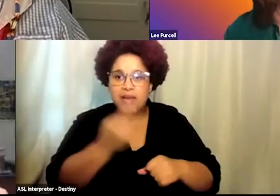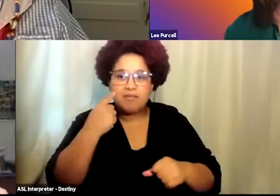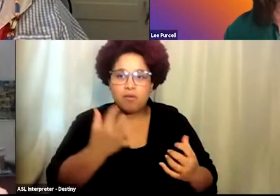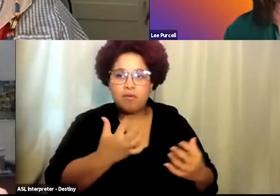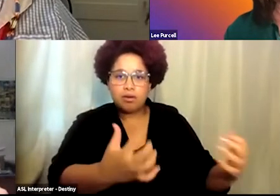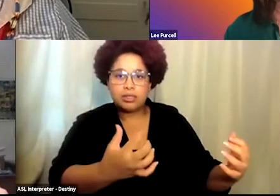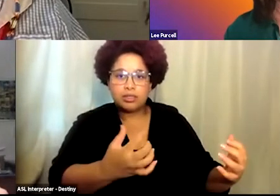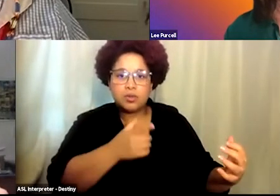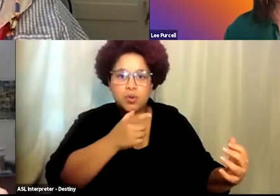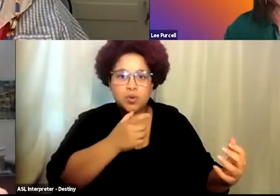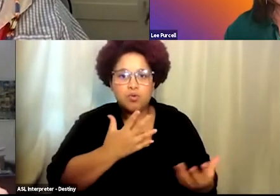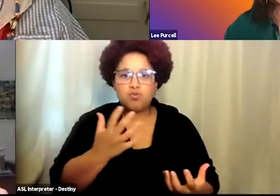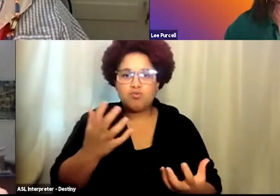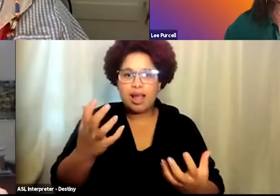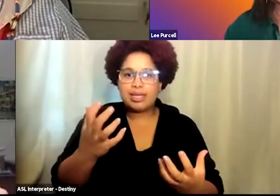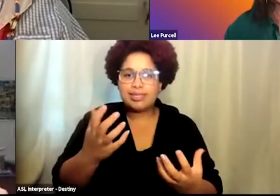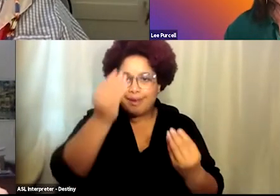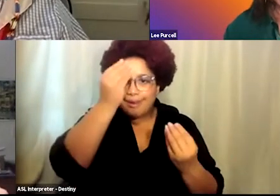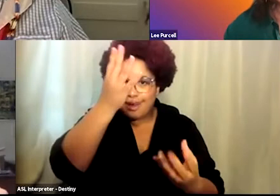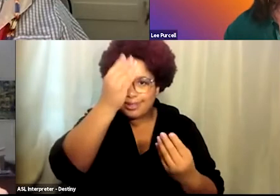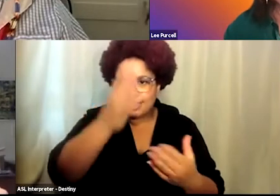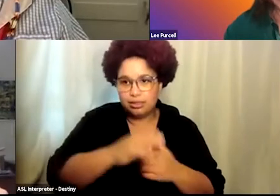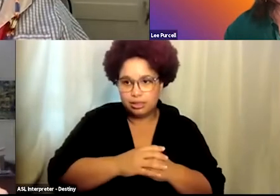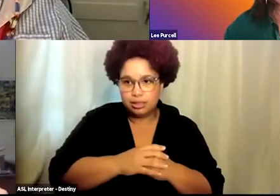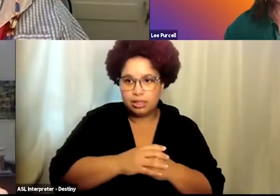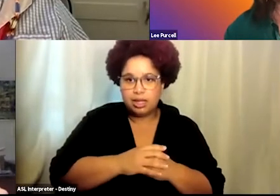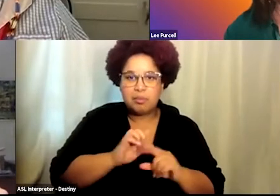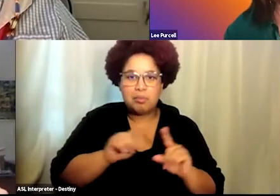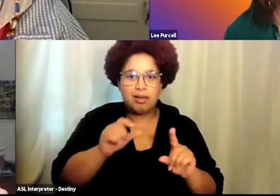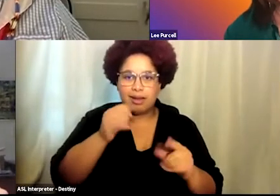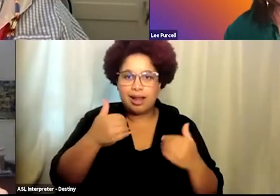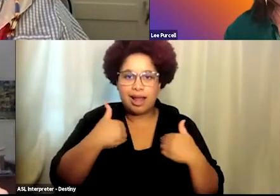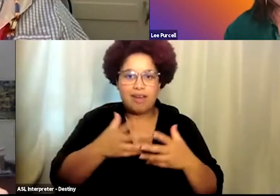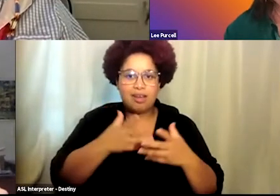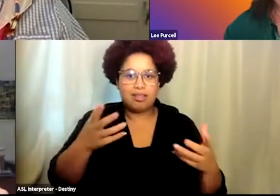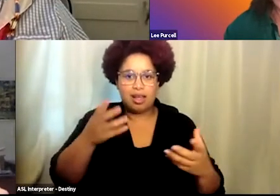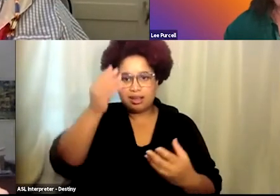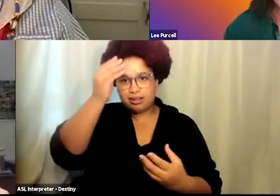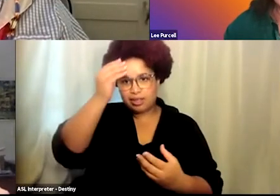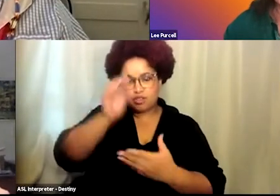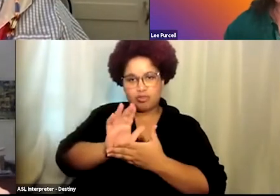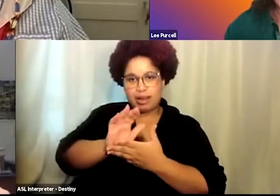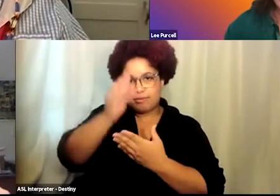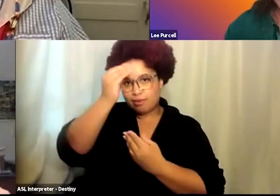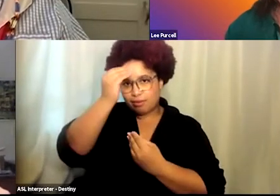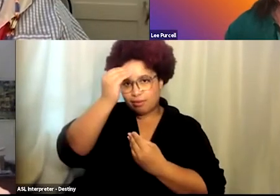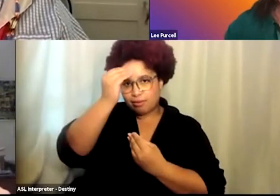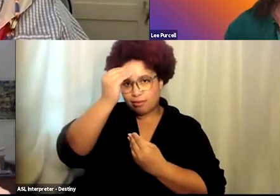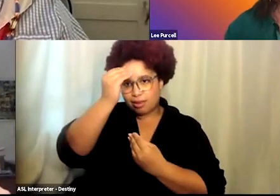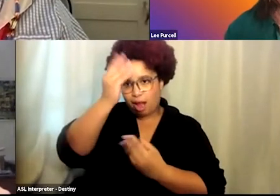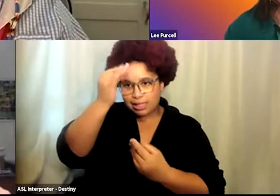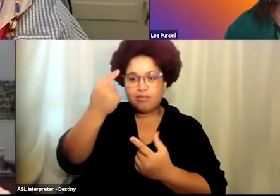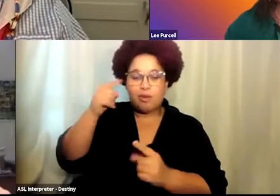audience that craves content, but don't have a lot of content created for them and for their